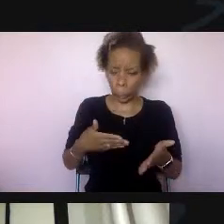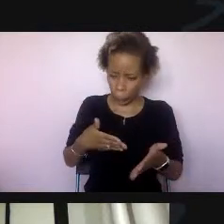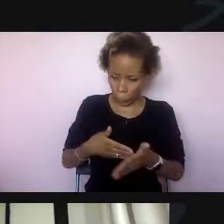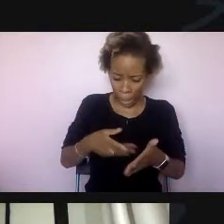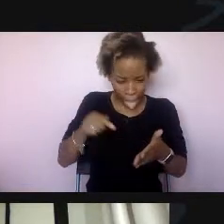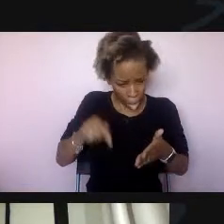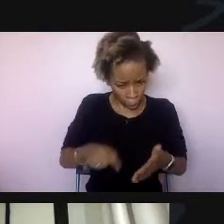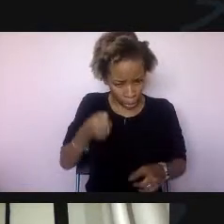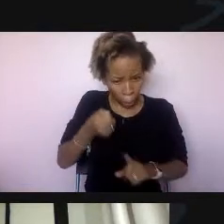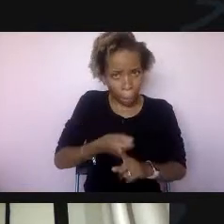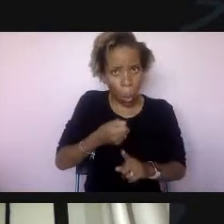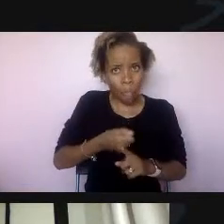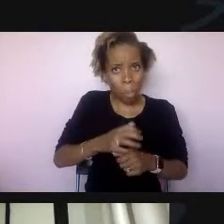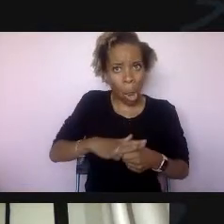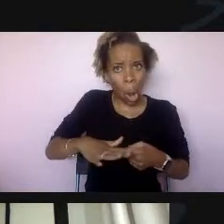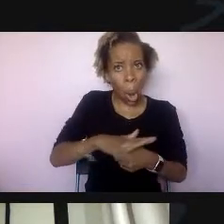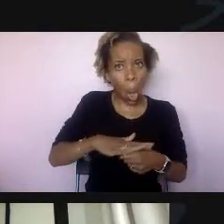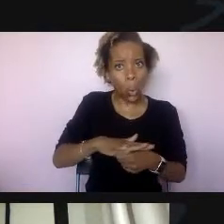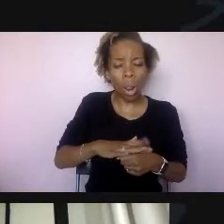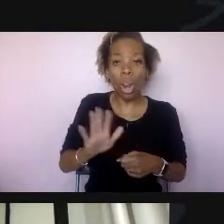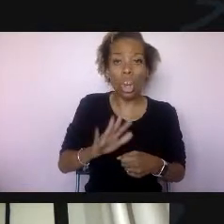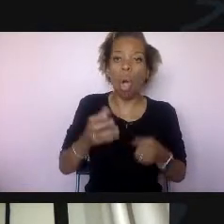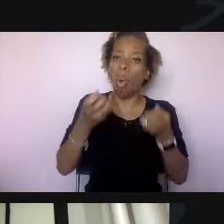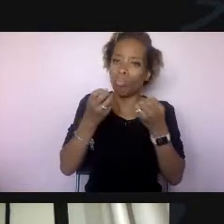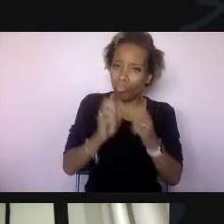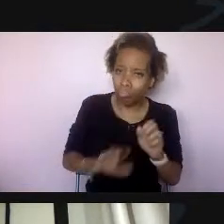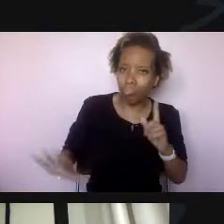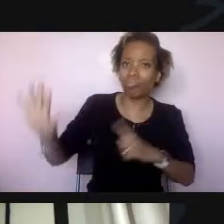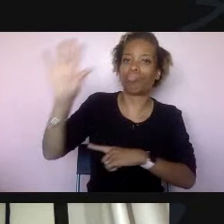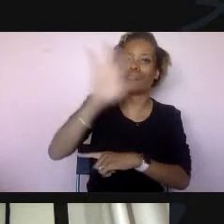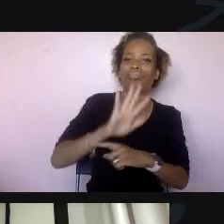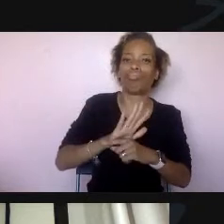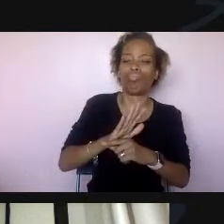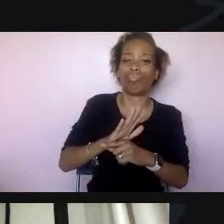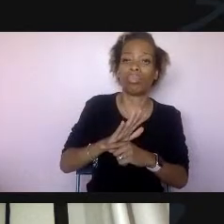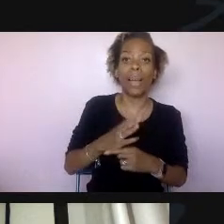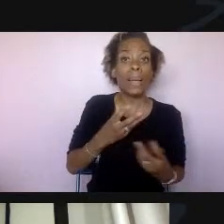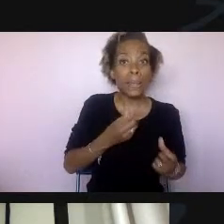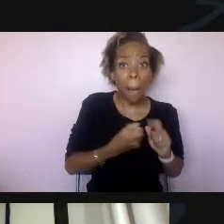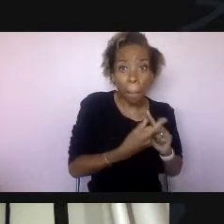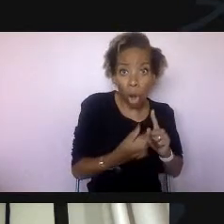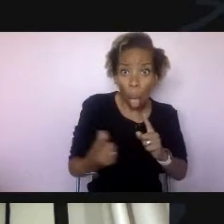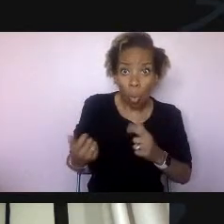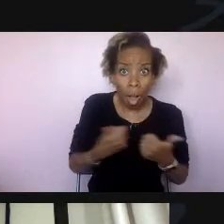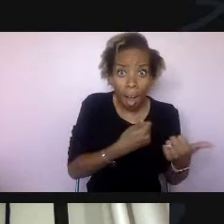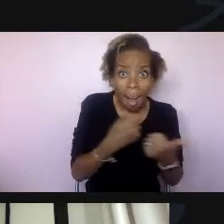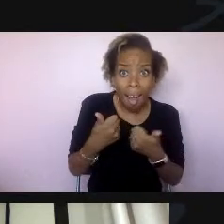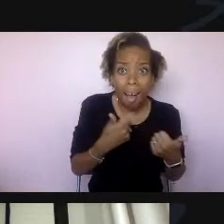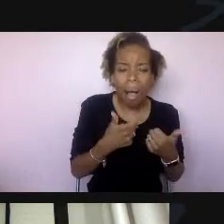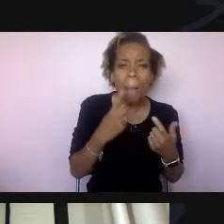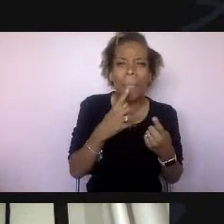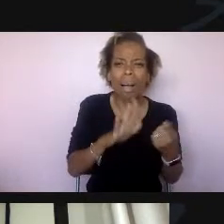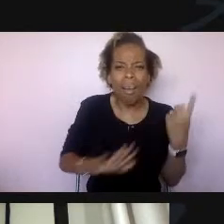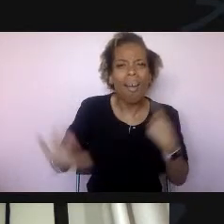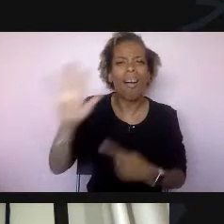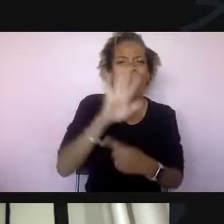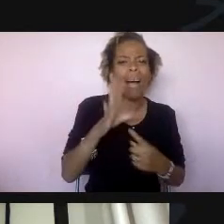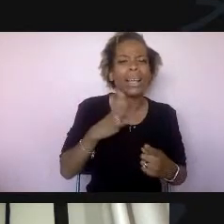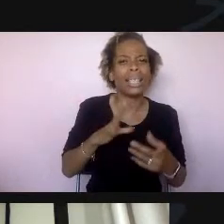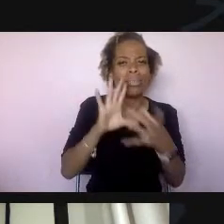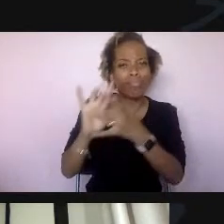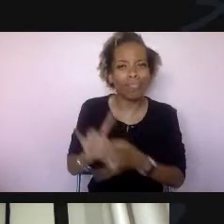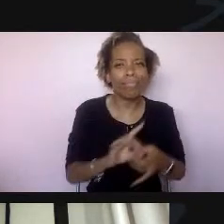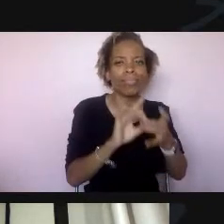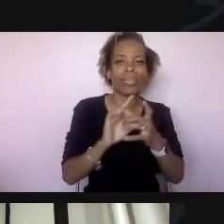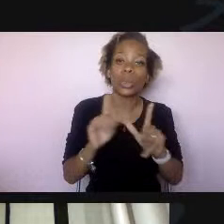the local network might be doing. There are some very effective ones and others not so. So